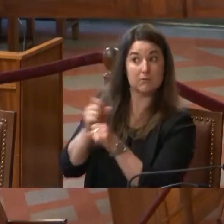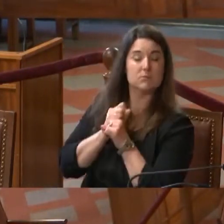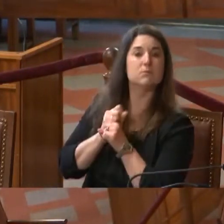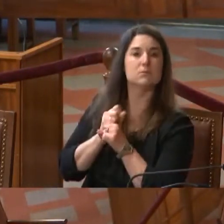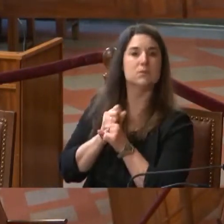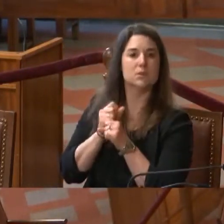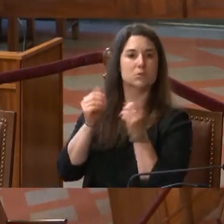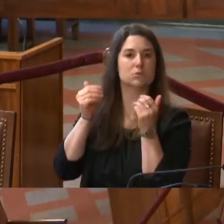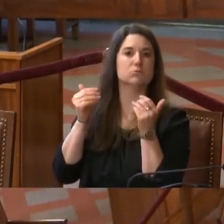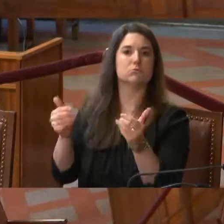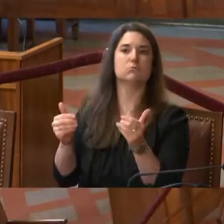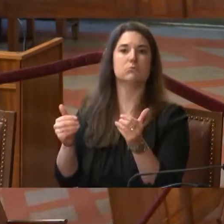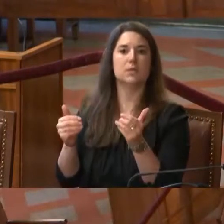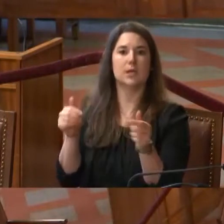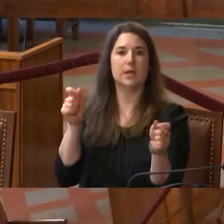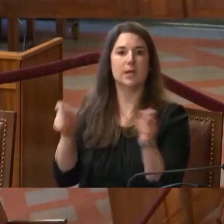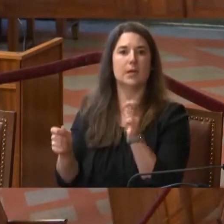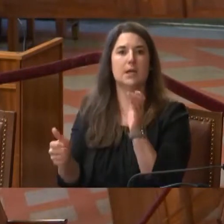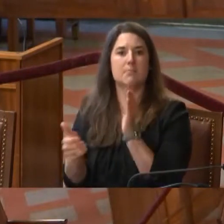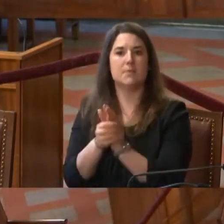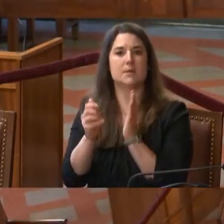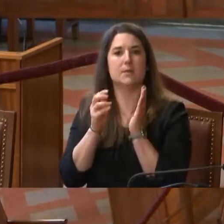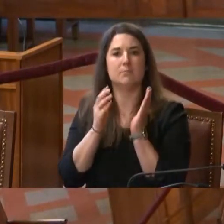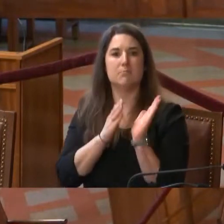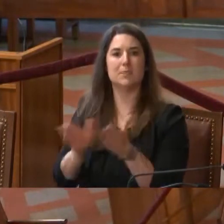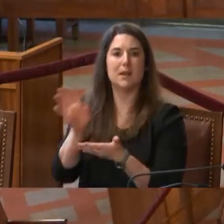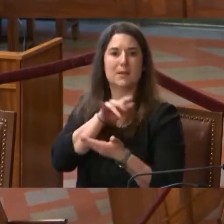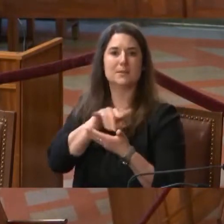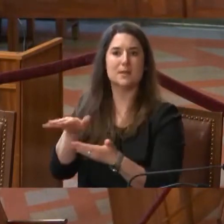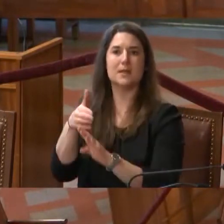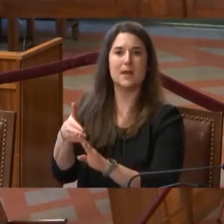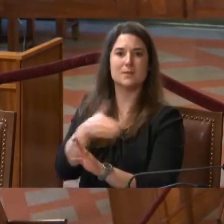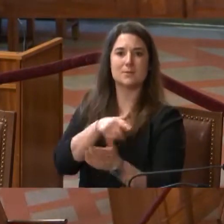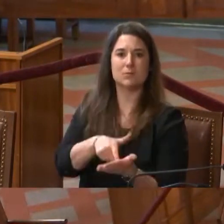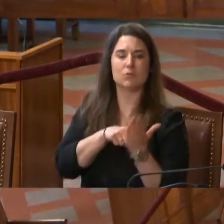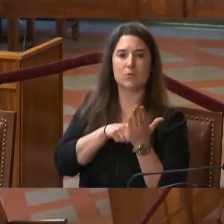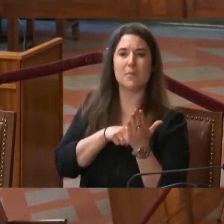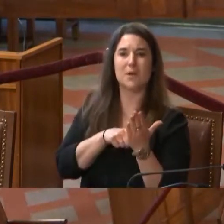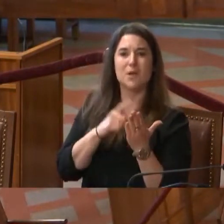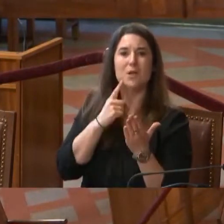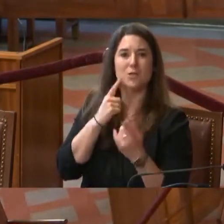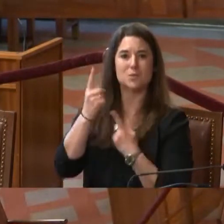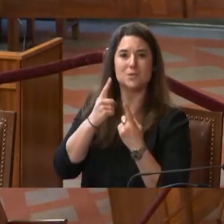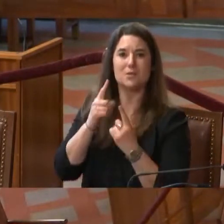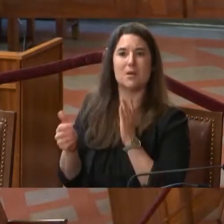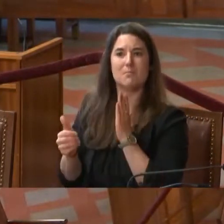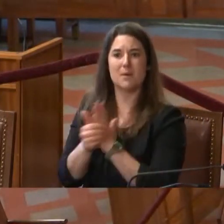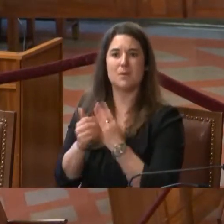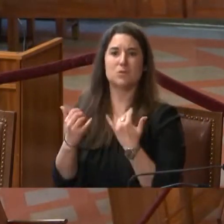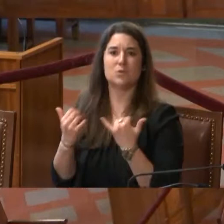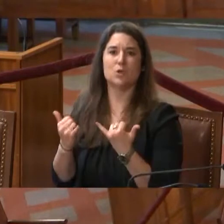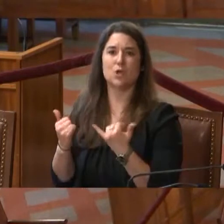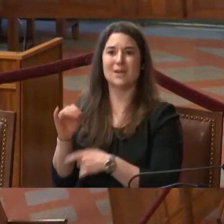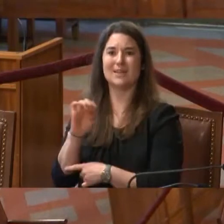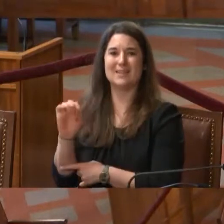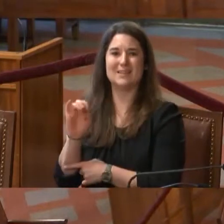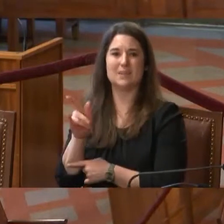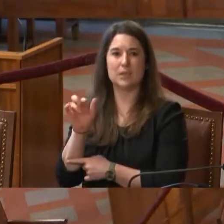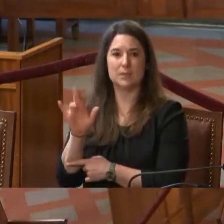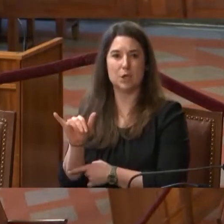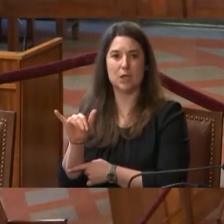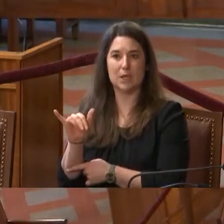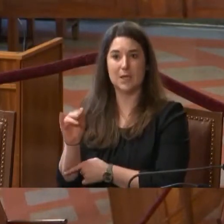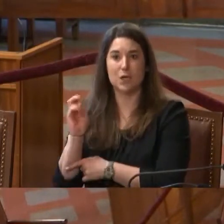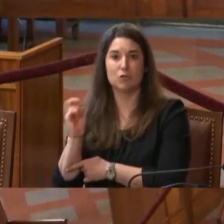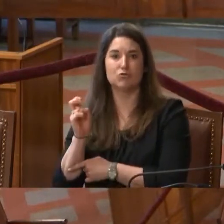to undertake an amended planning study as a prerequisite to considering an amendment to the current East Liberty